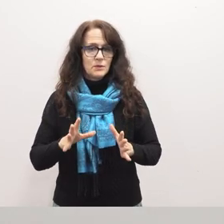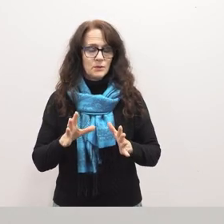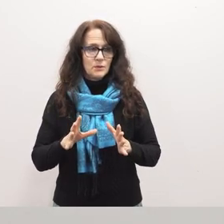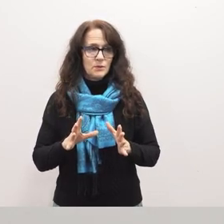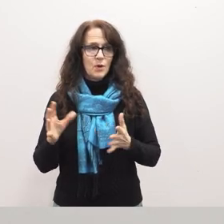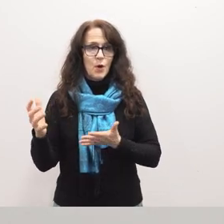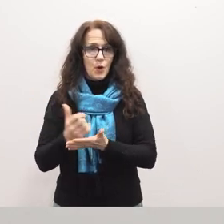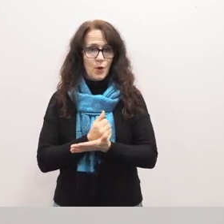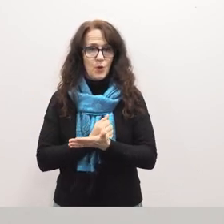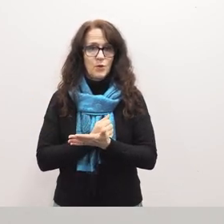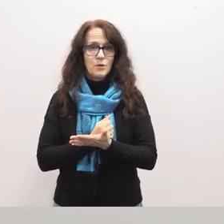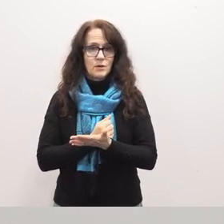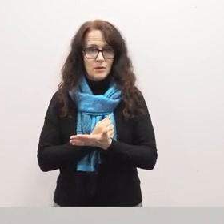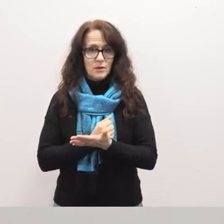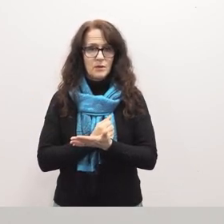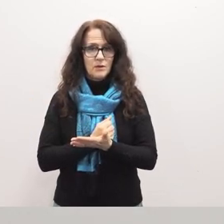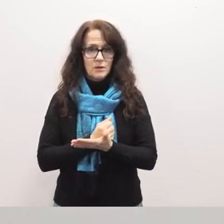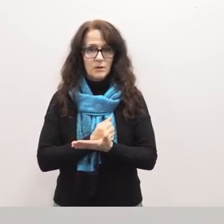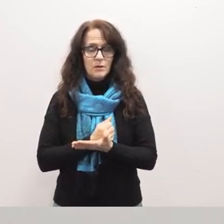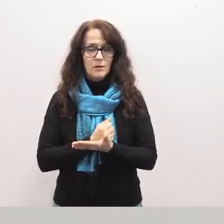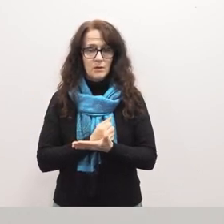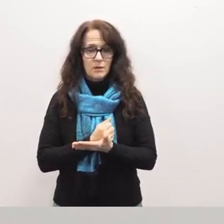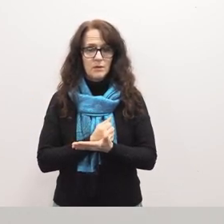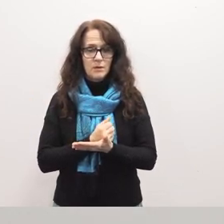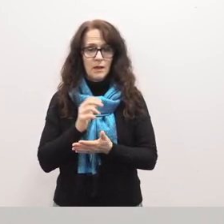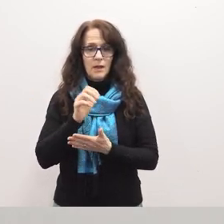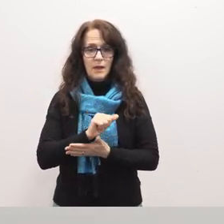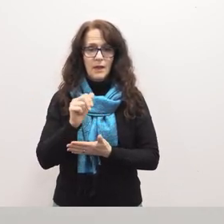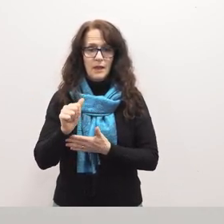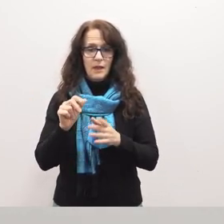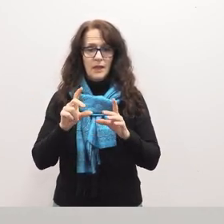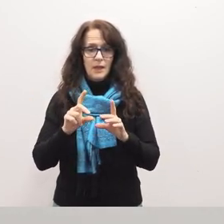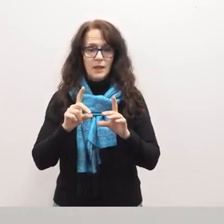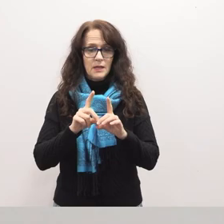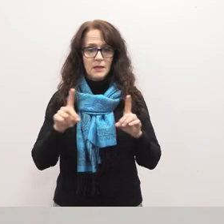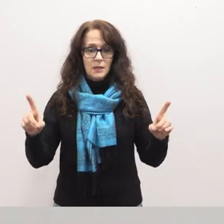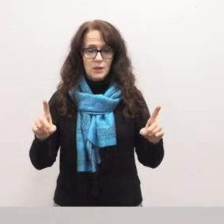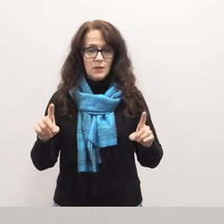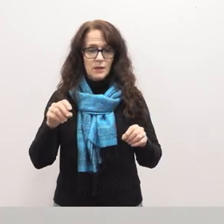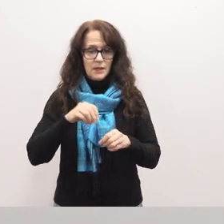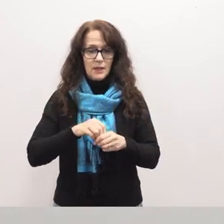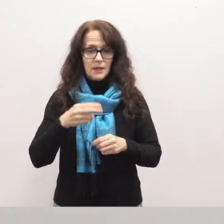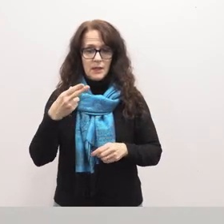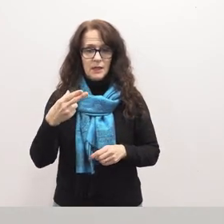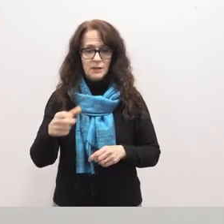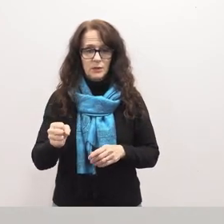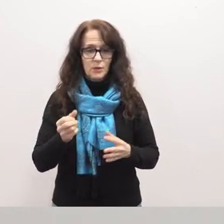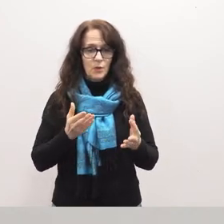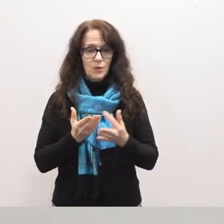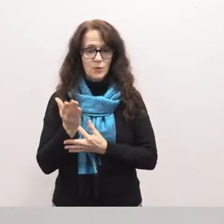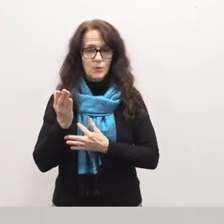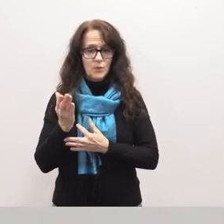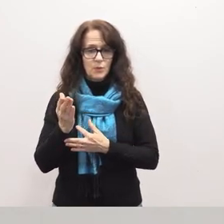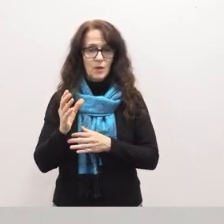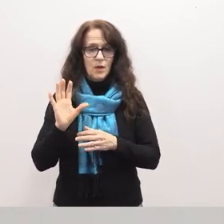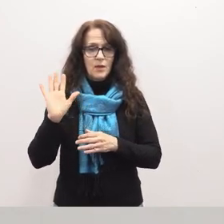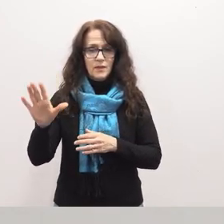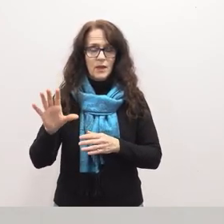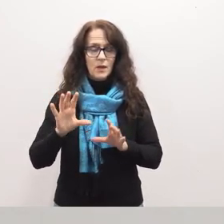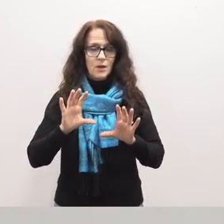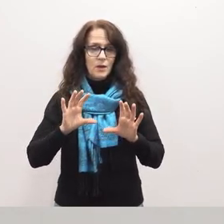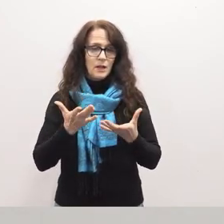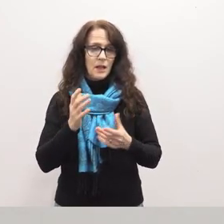basically earn an associate's degree in high school through their coursework at